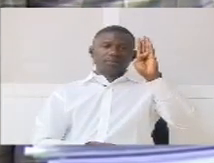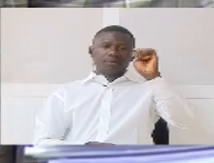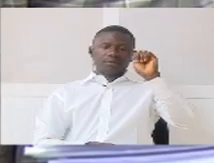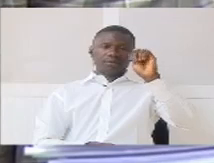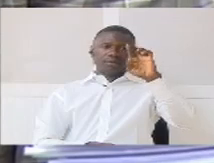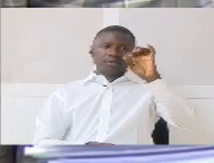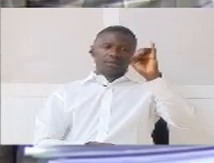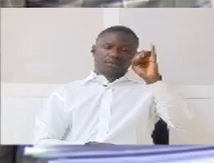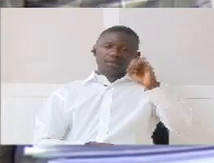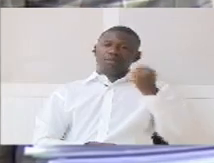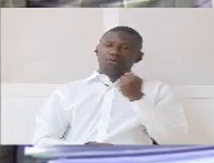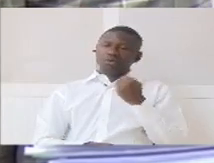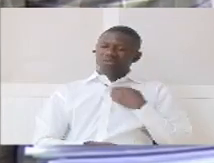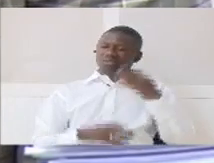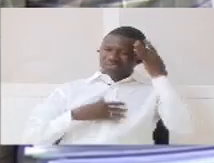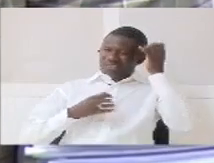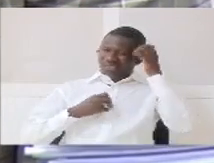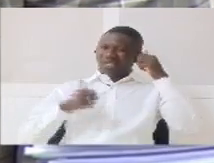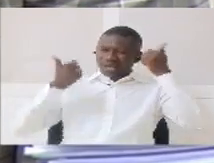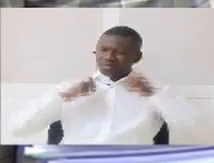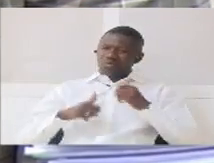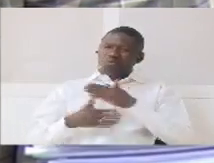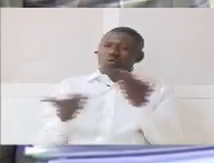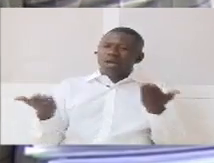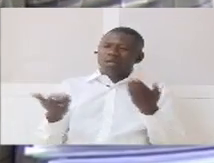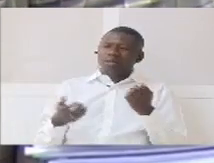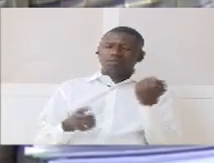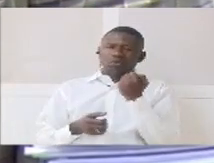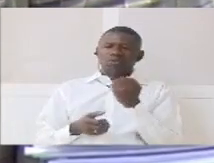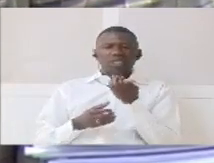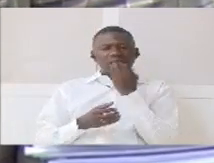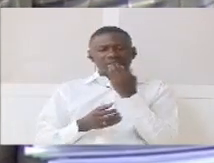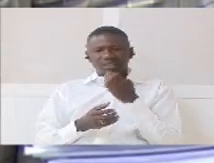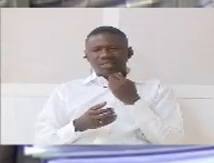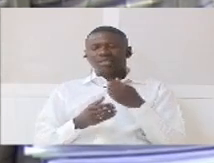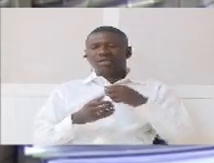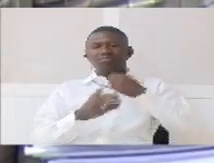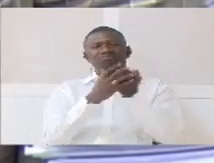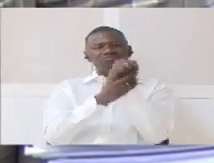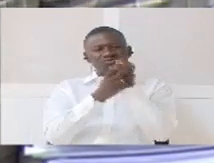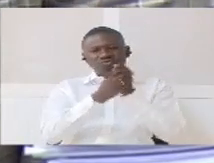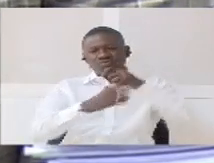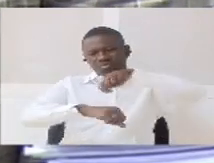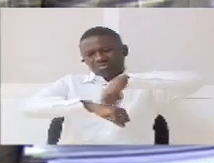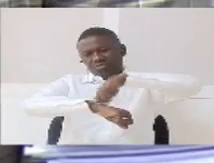eating the pap. And we have to we call mono men that I je kafai pap.